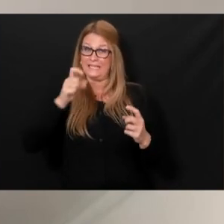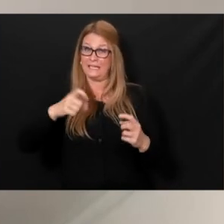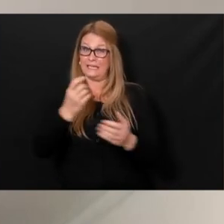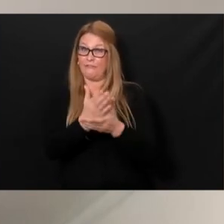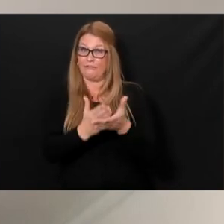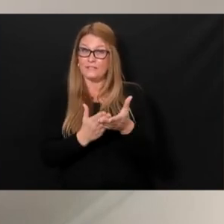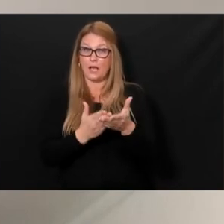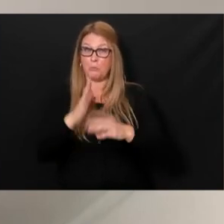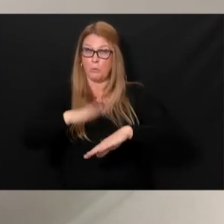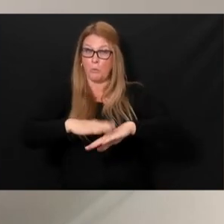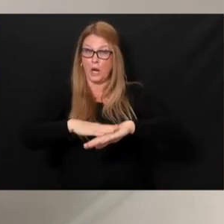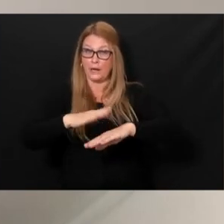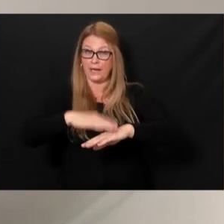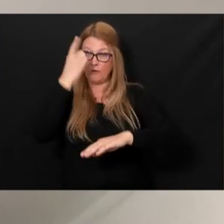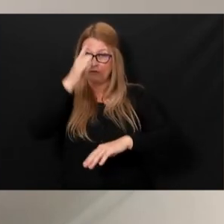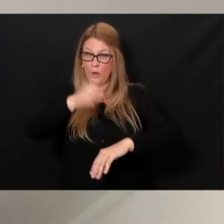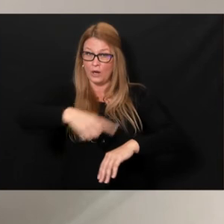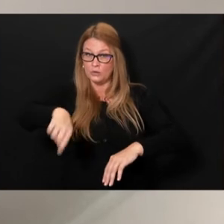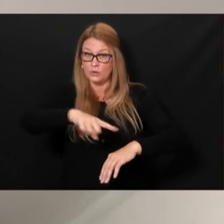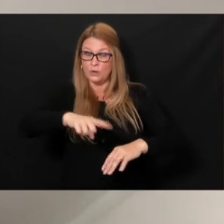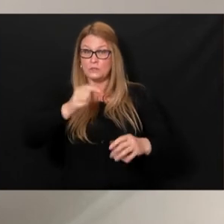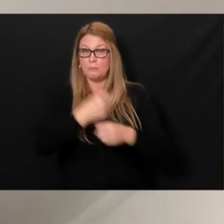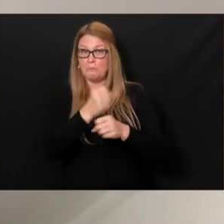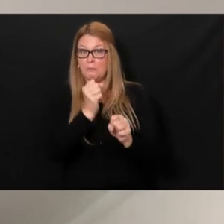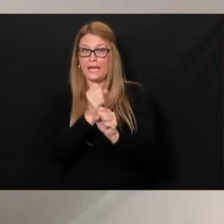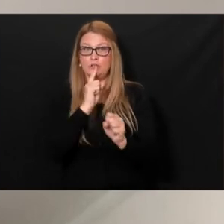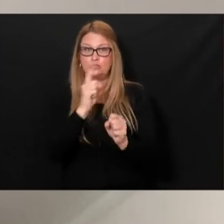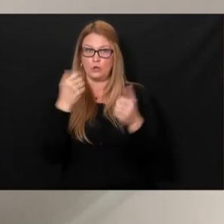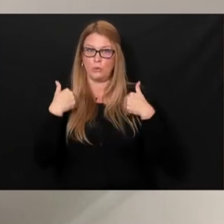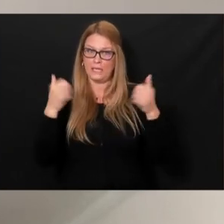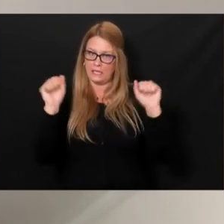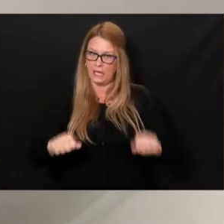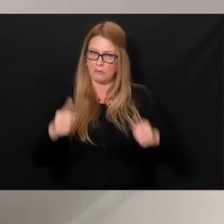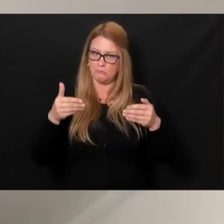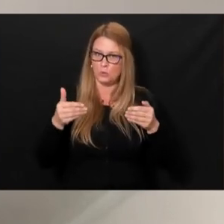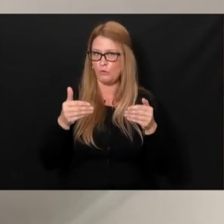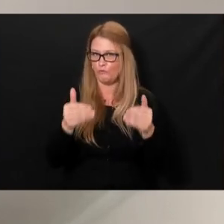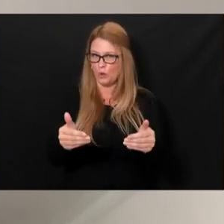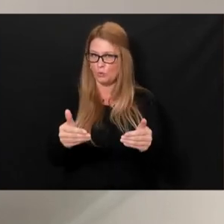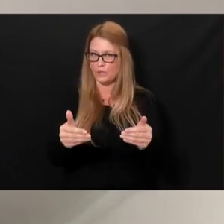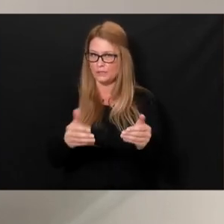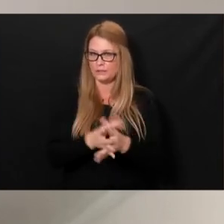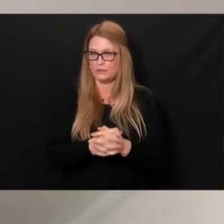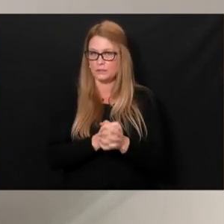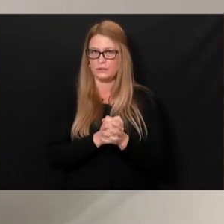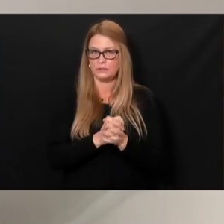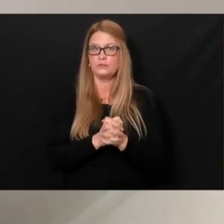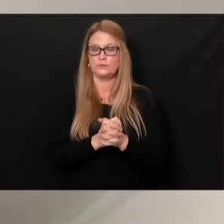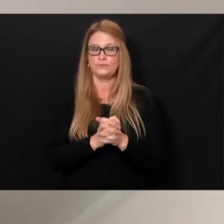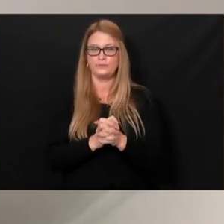need to take to make sure that things continue to move forward. There is